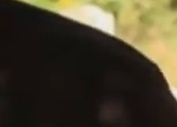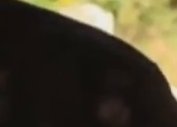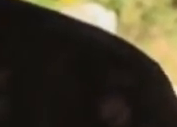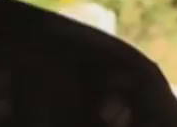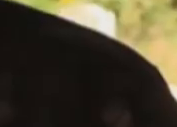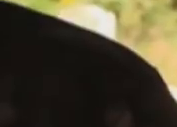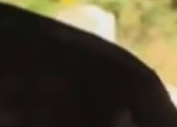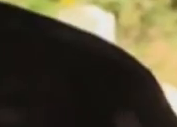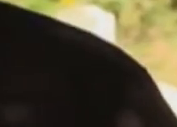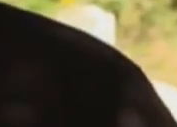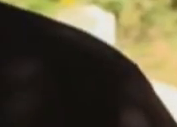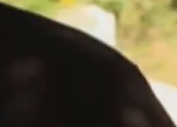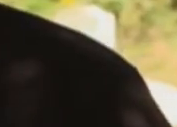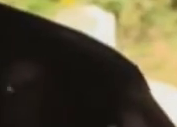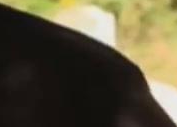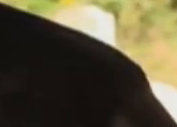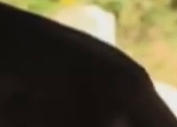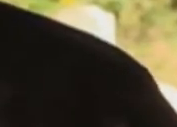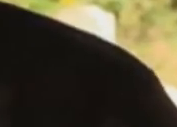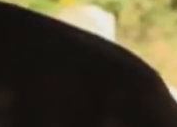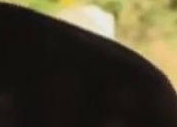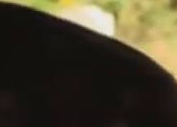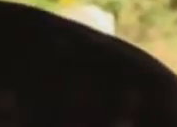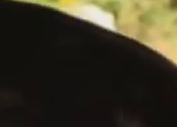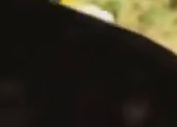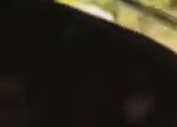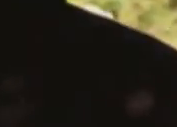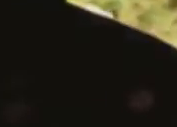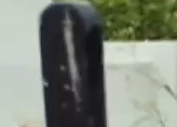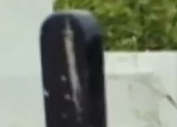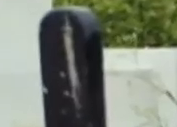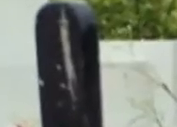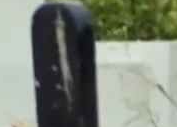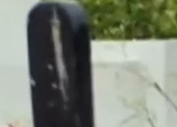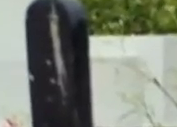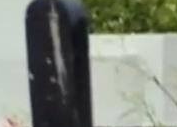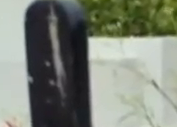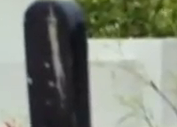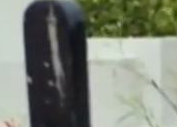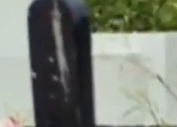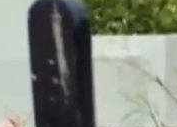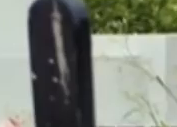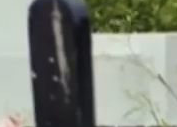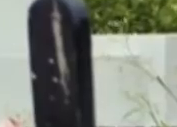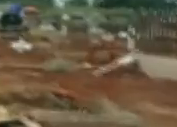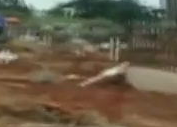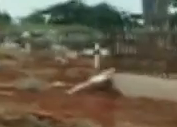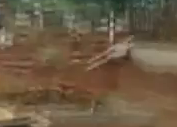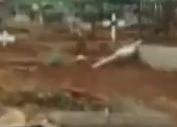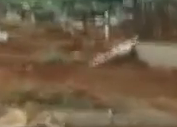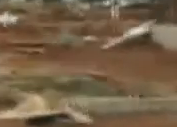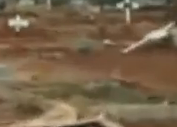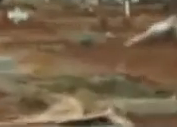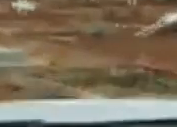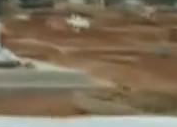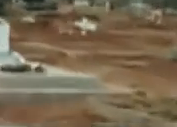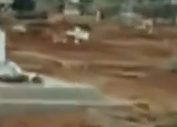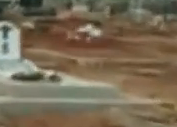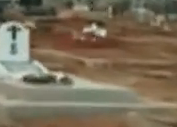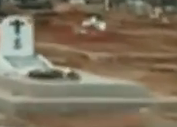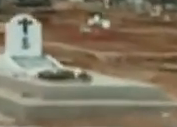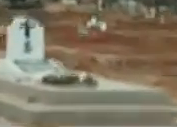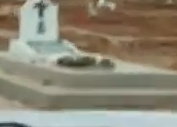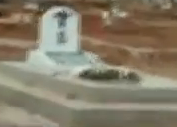grave. Ata slab yenyewe, I can't see it. It's quite sad. Eh? Theft, vandalism, neglect, and